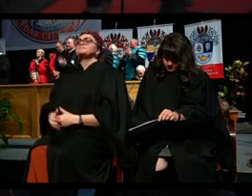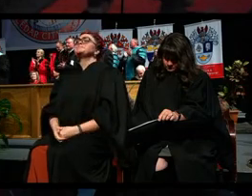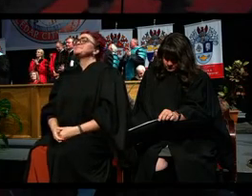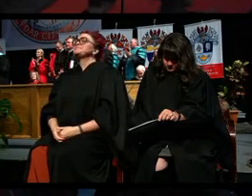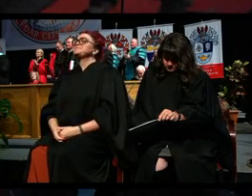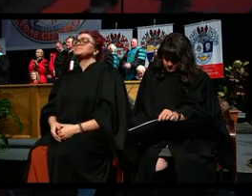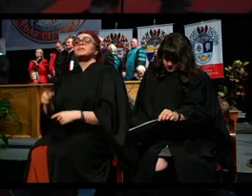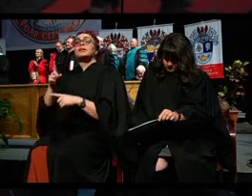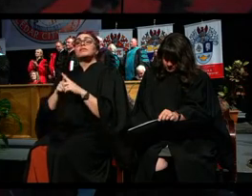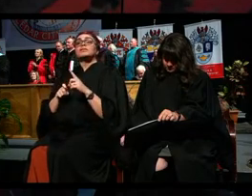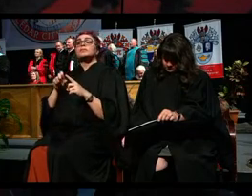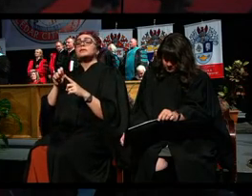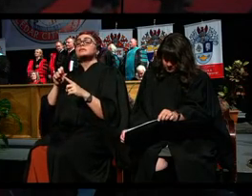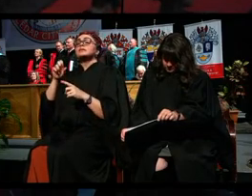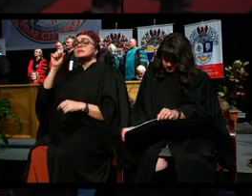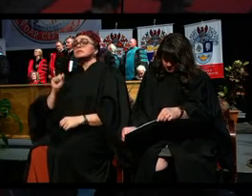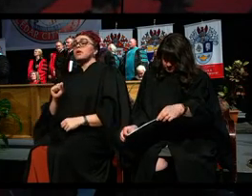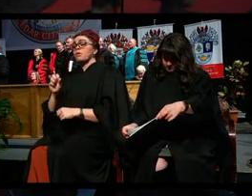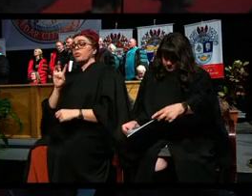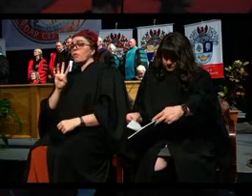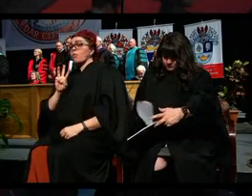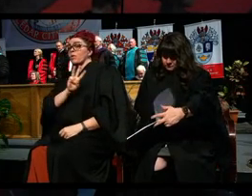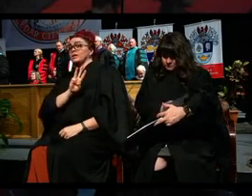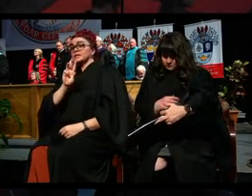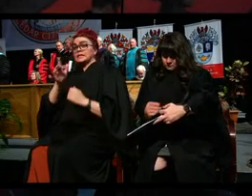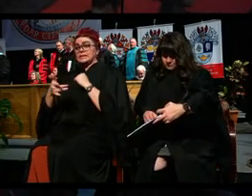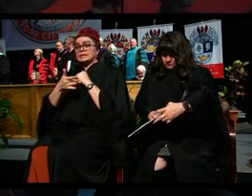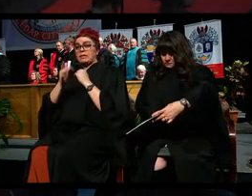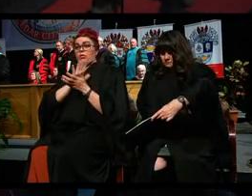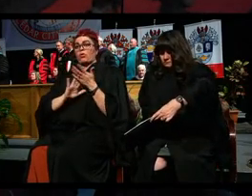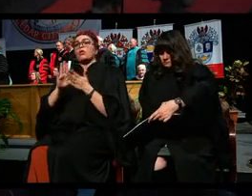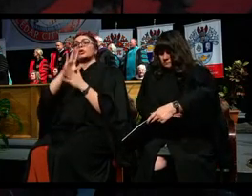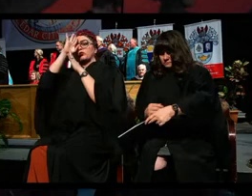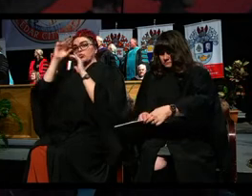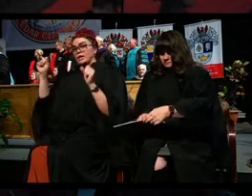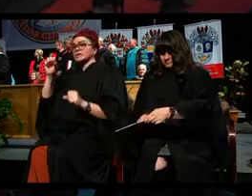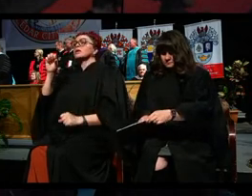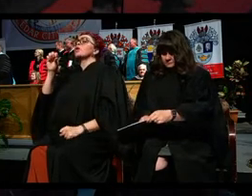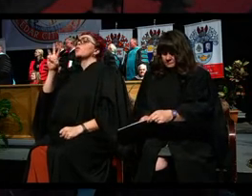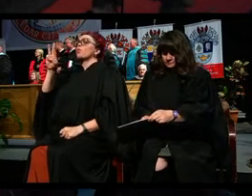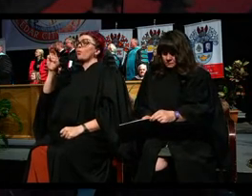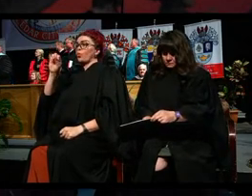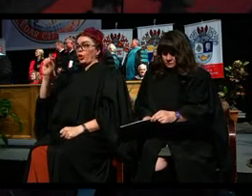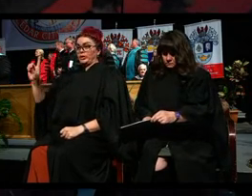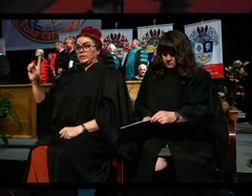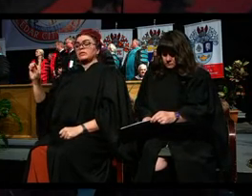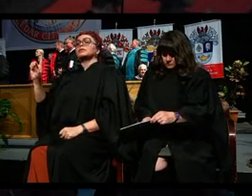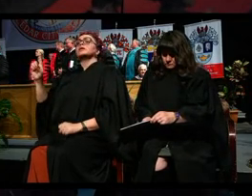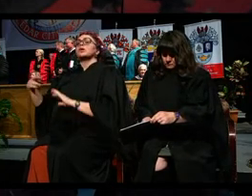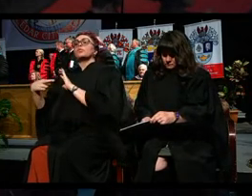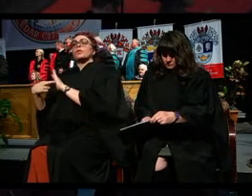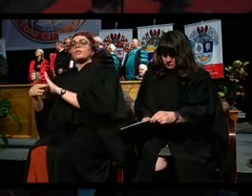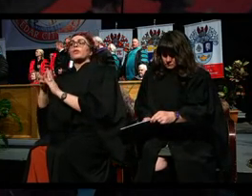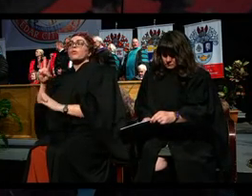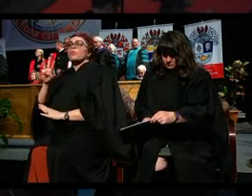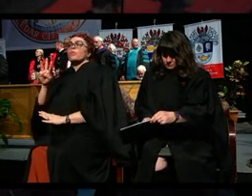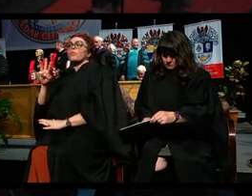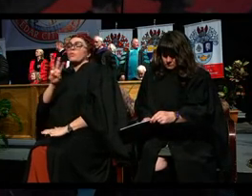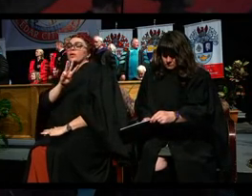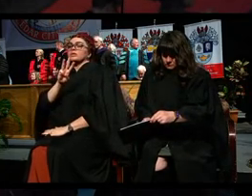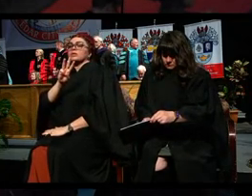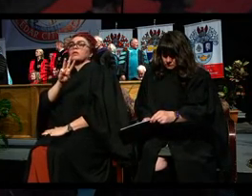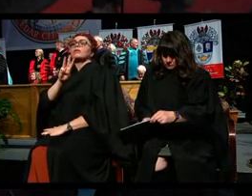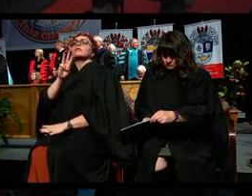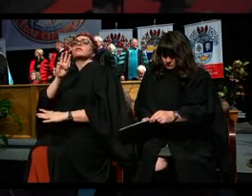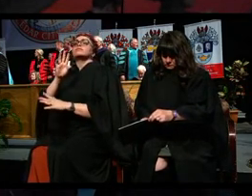From Southwest Technical College, President Brennan Wood. Representing the Western Athletic Conference, Commissioner